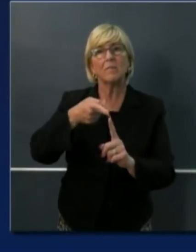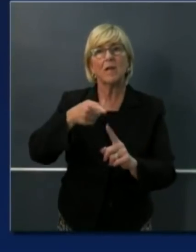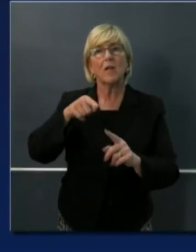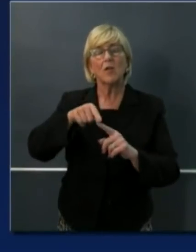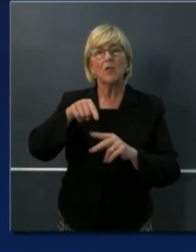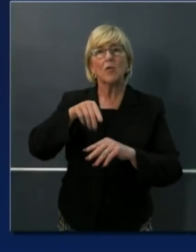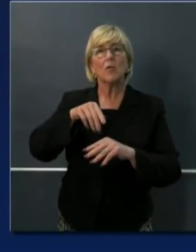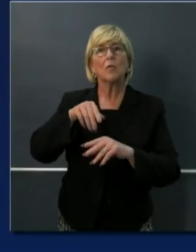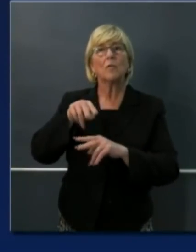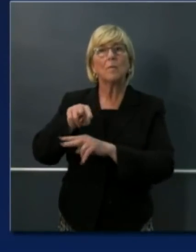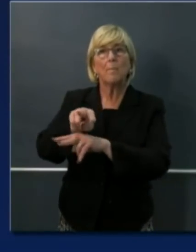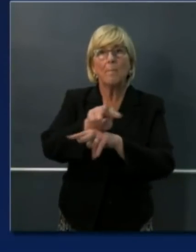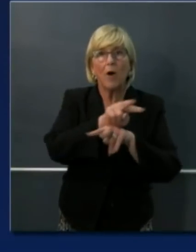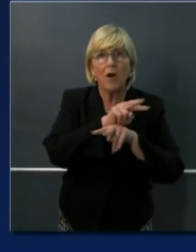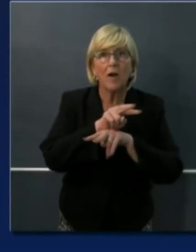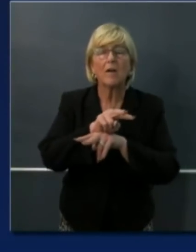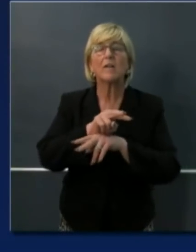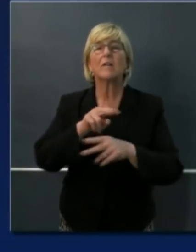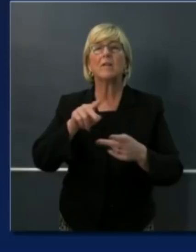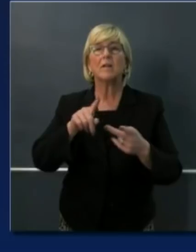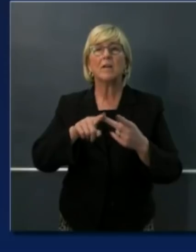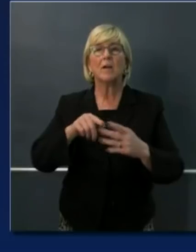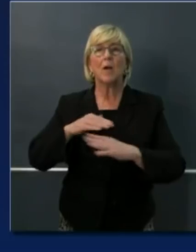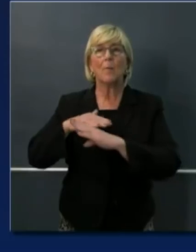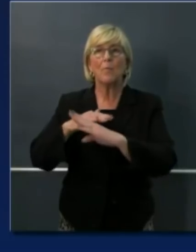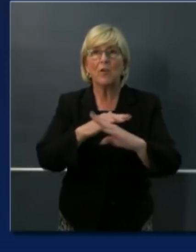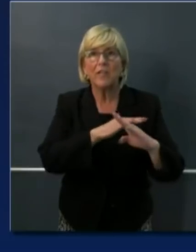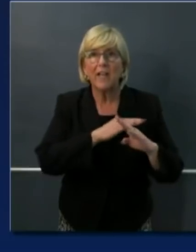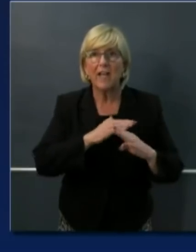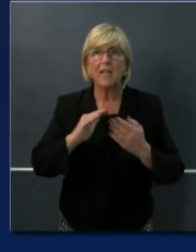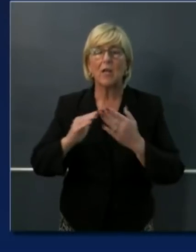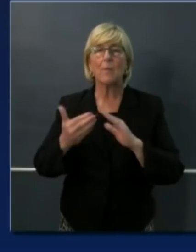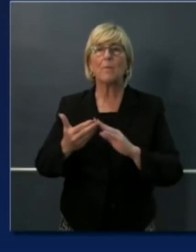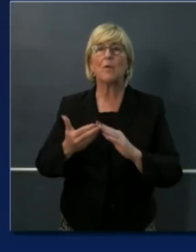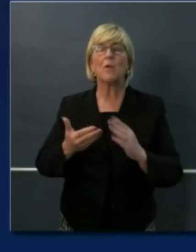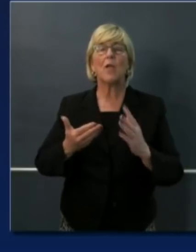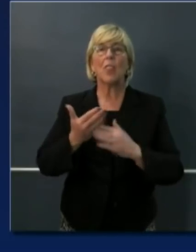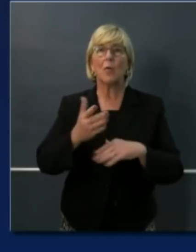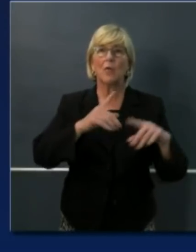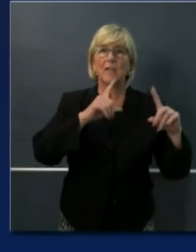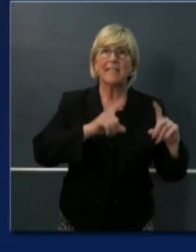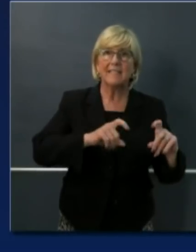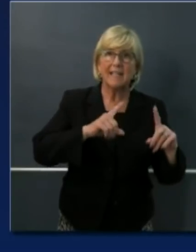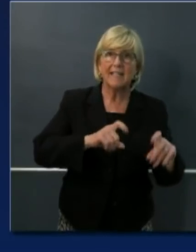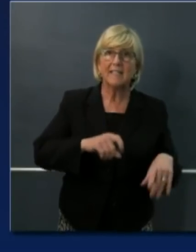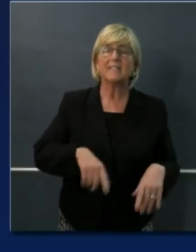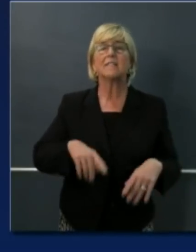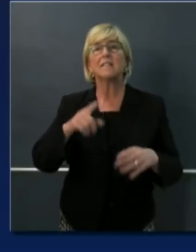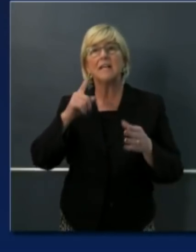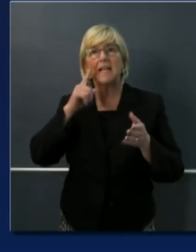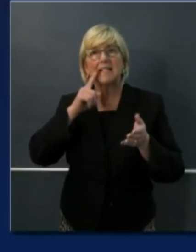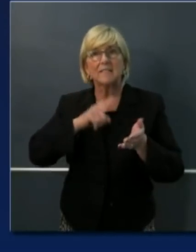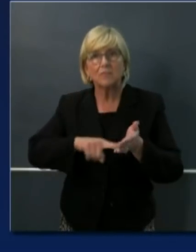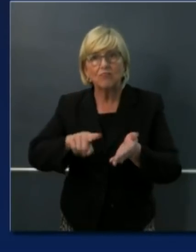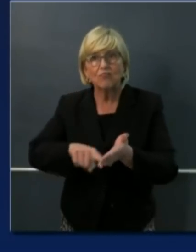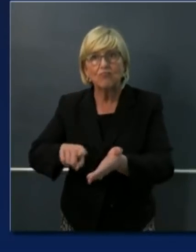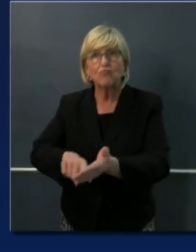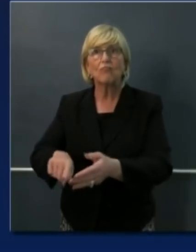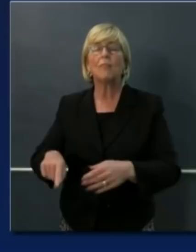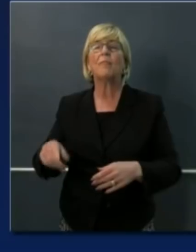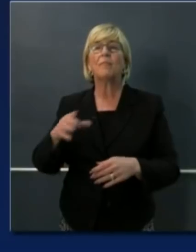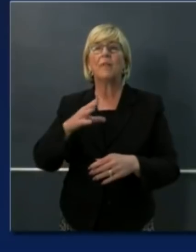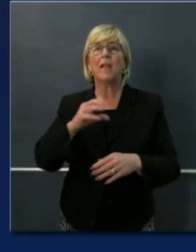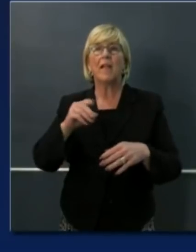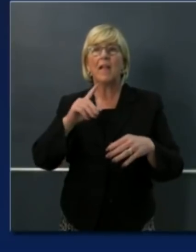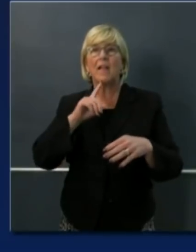and protect our communities through our testing, our ability to do contact tracing, isolating and supporting those who